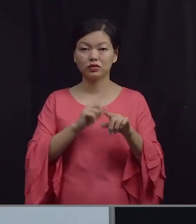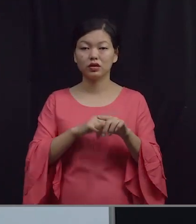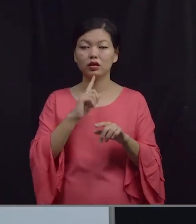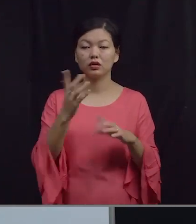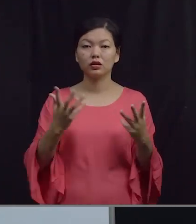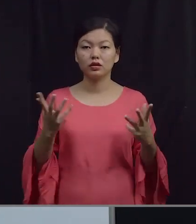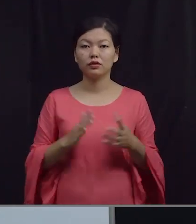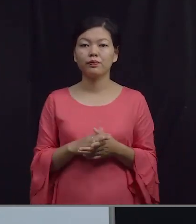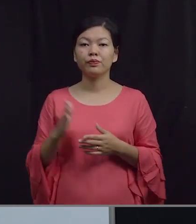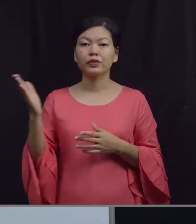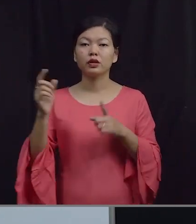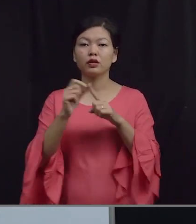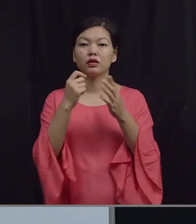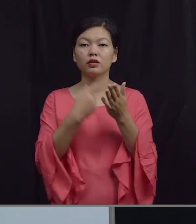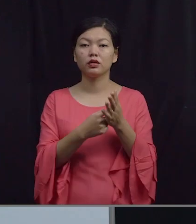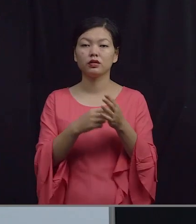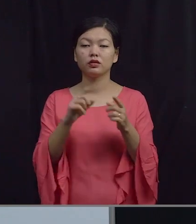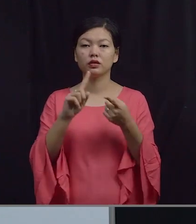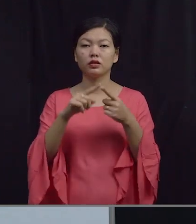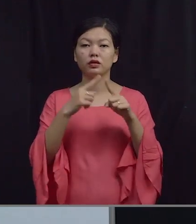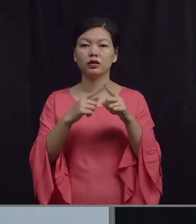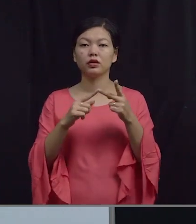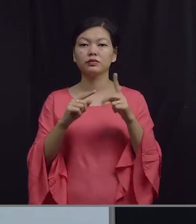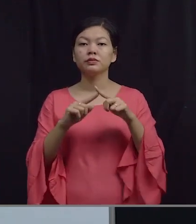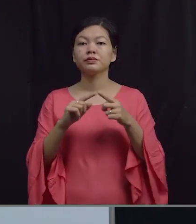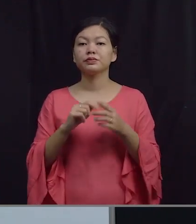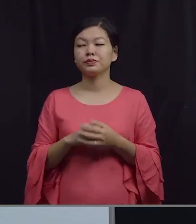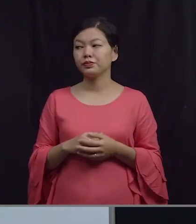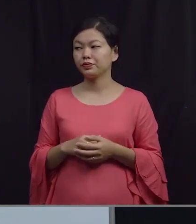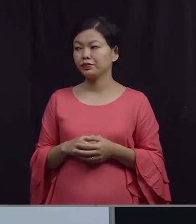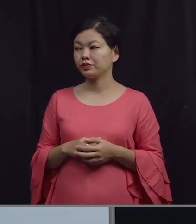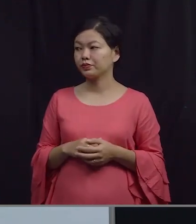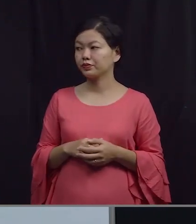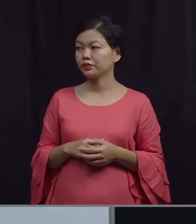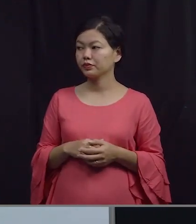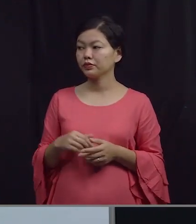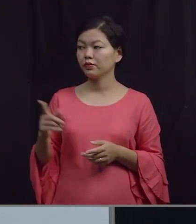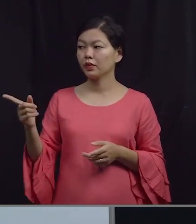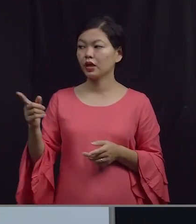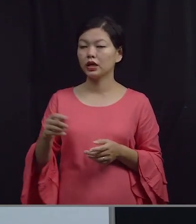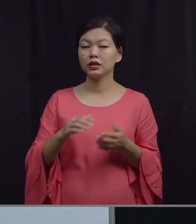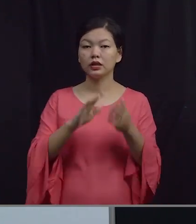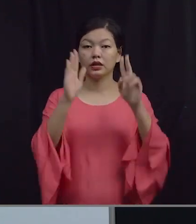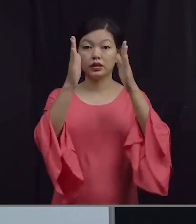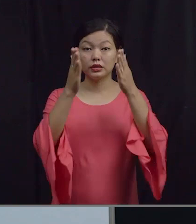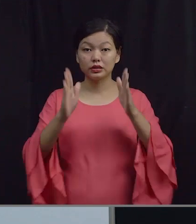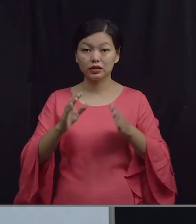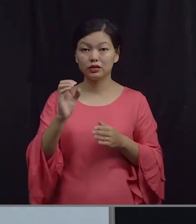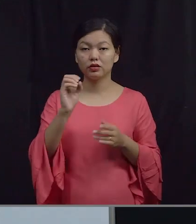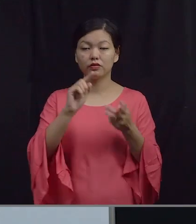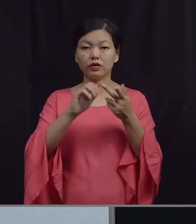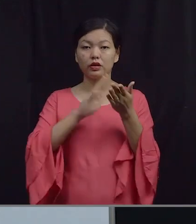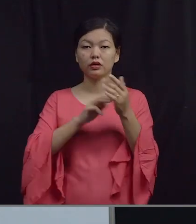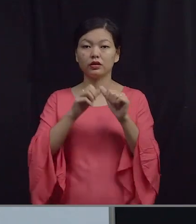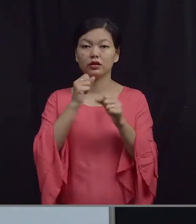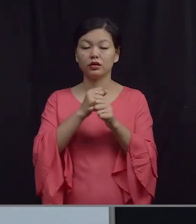you see this is the principal axis, this is the principal axis, and here they are denoting the size of what? Size of the image. It means that this